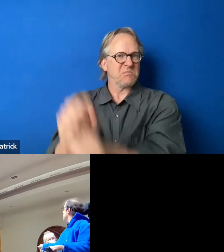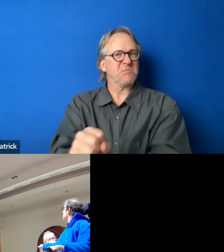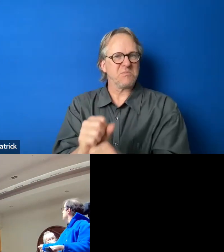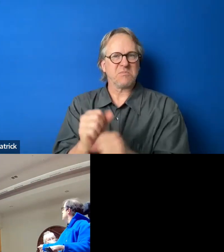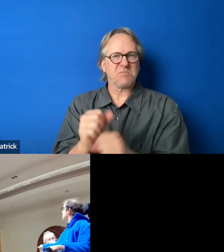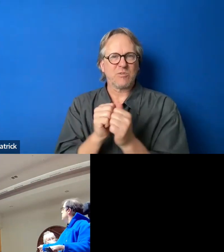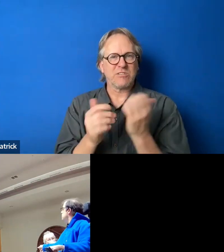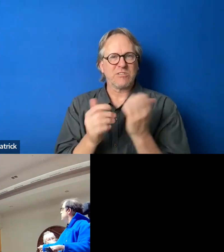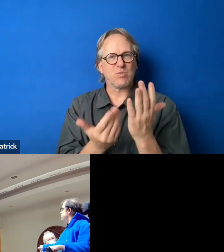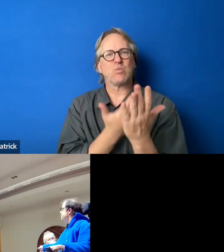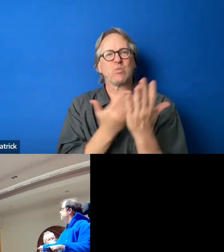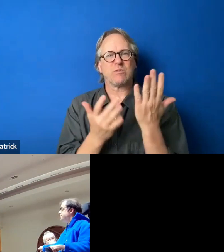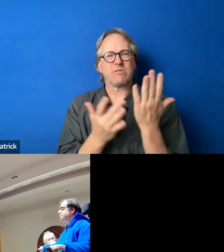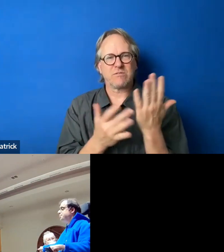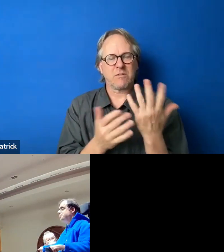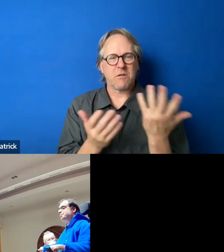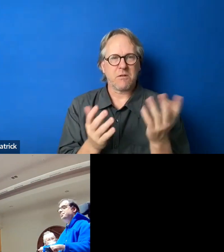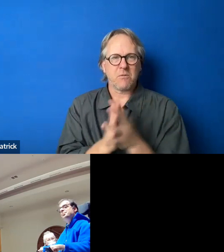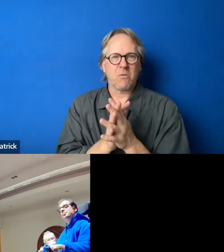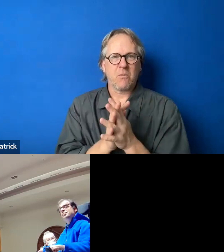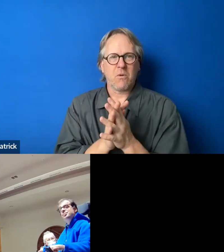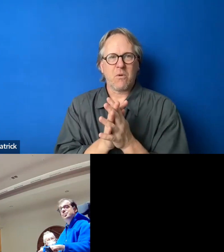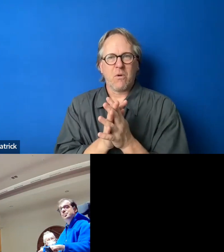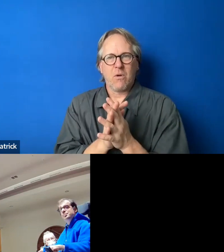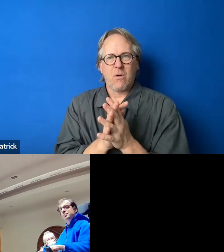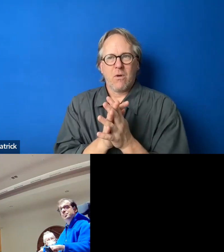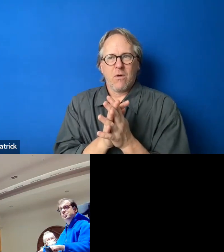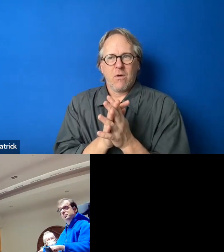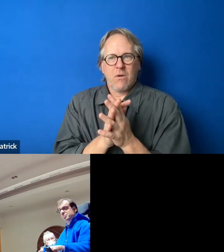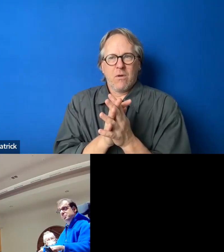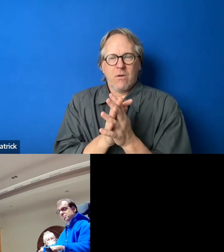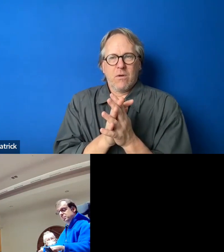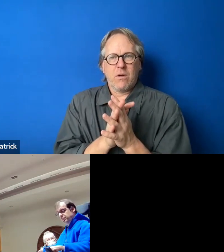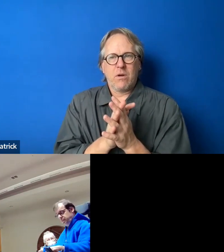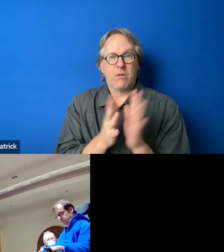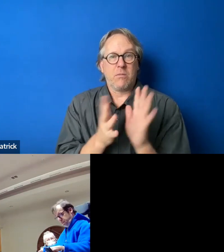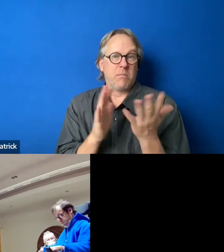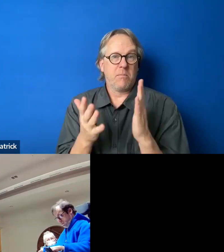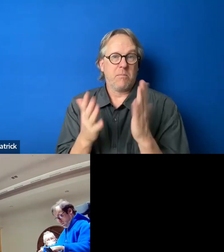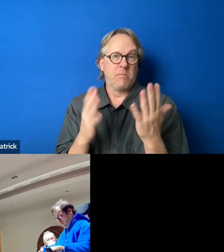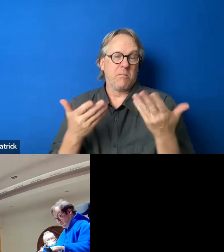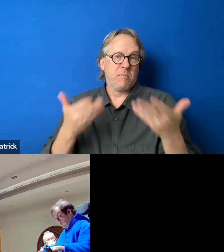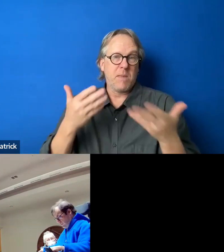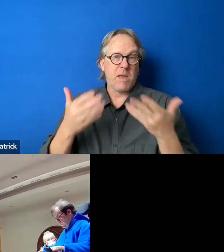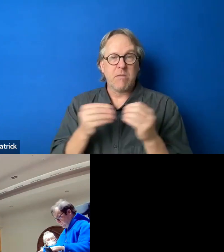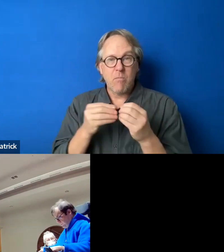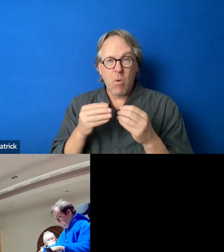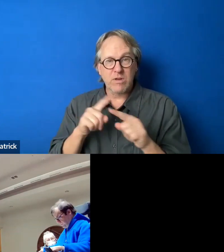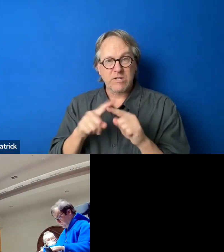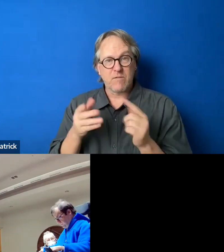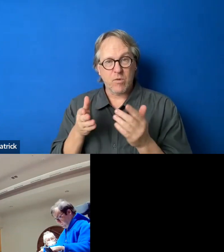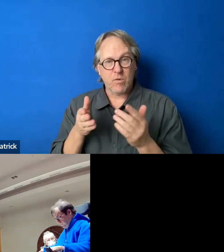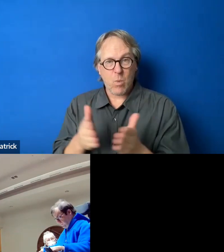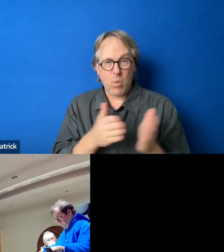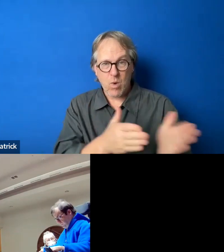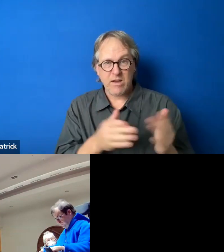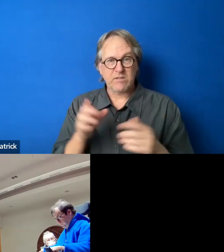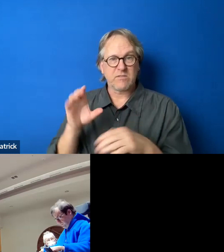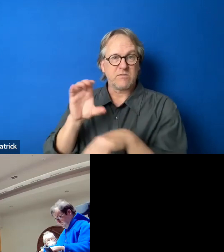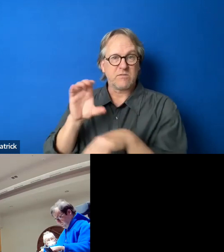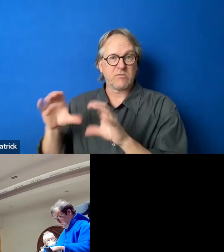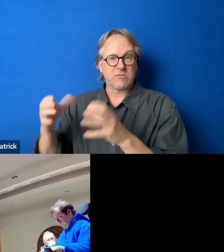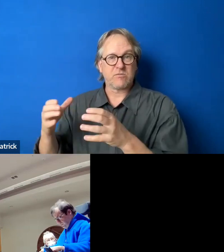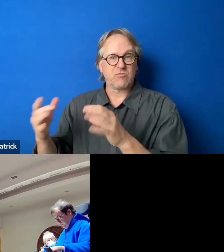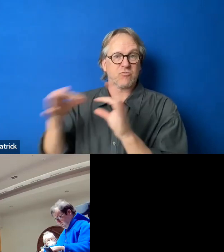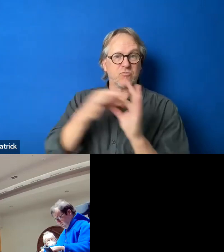And how maybe we can have more ways for congregations to be in touch with each